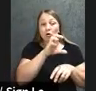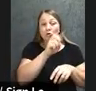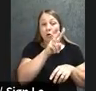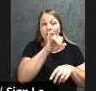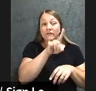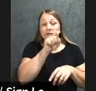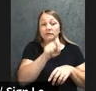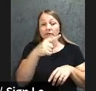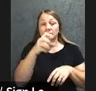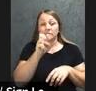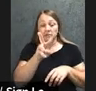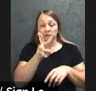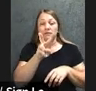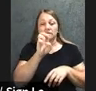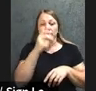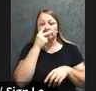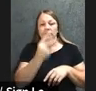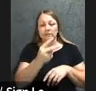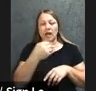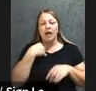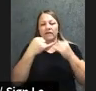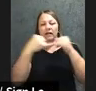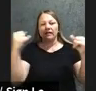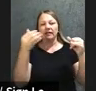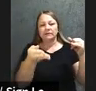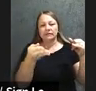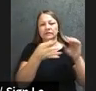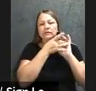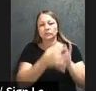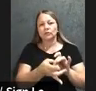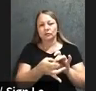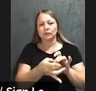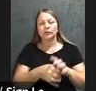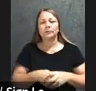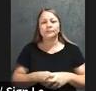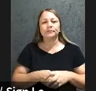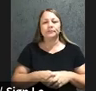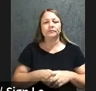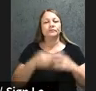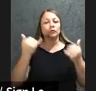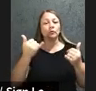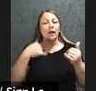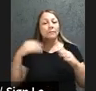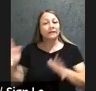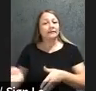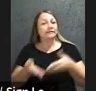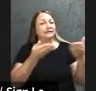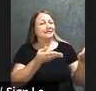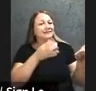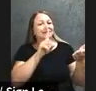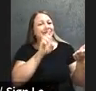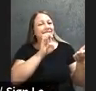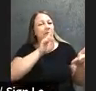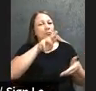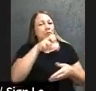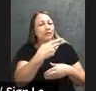get through it directly through the link that I've included here. So with that, I'll turn it back over to Debra. There's more tips on that